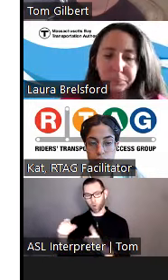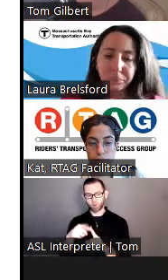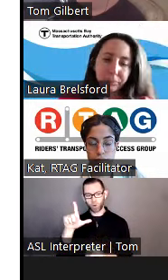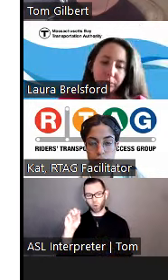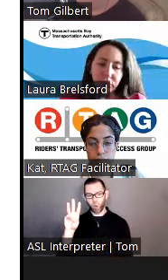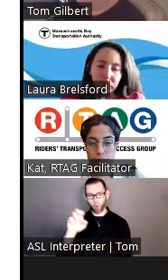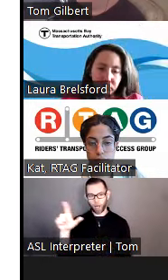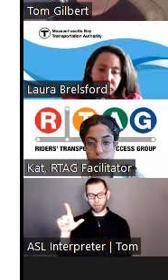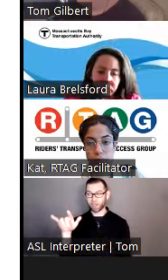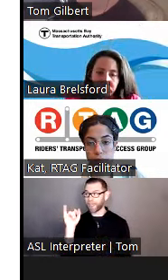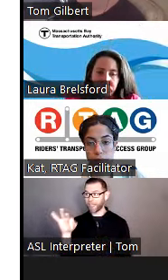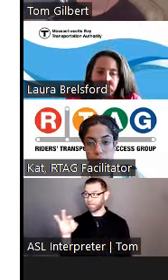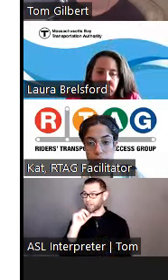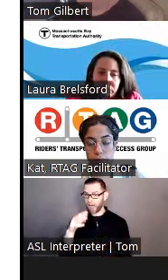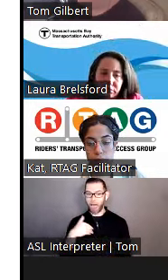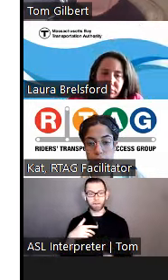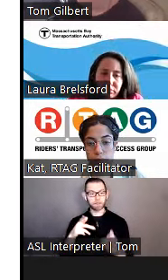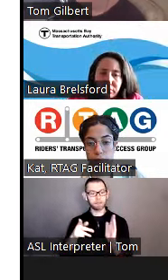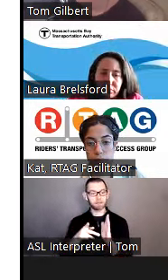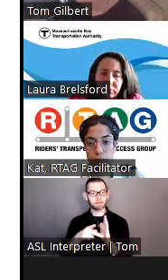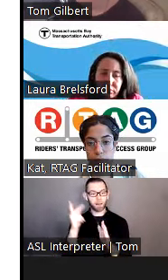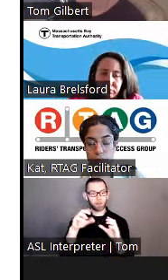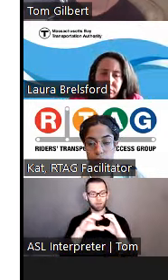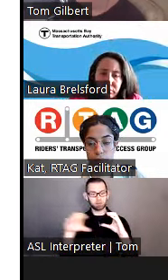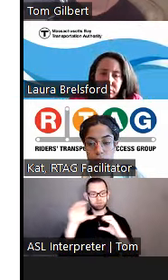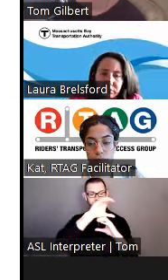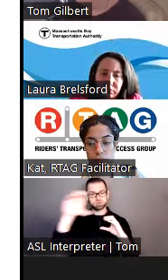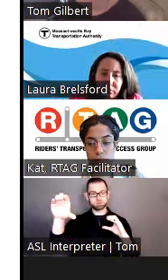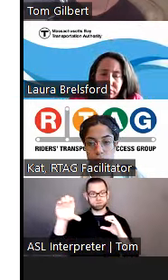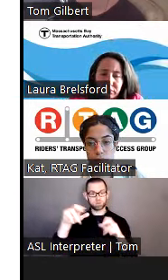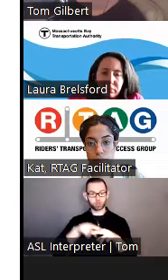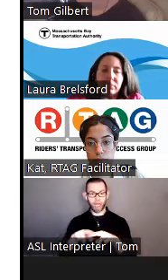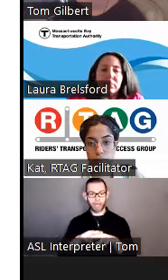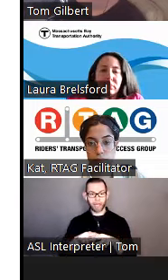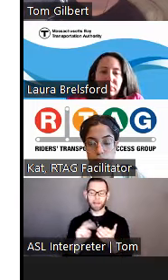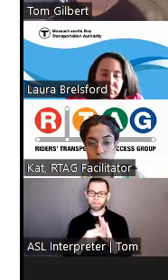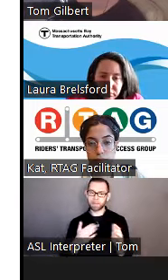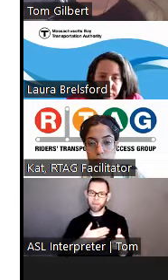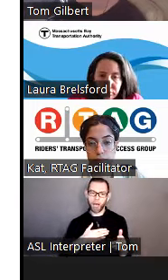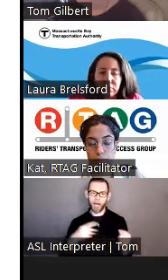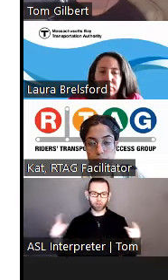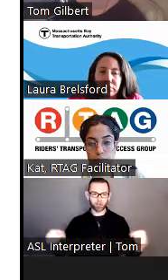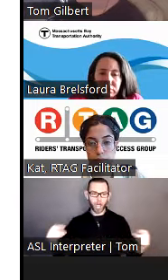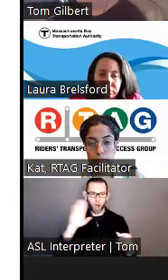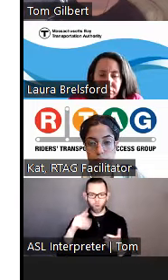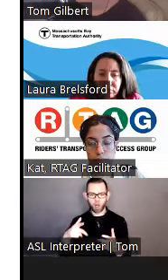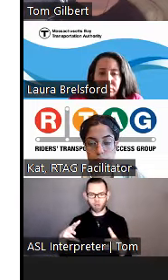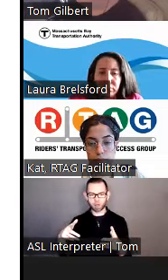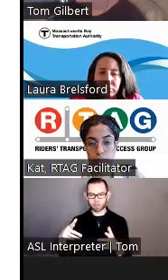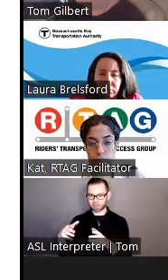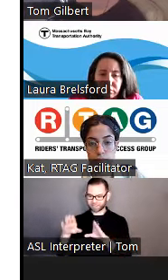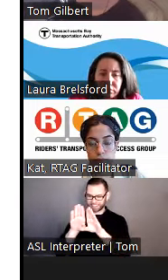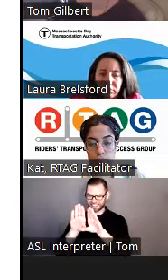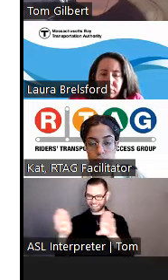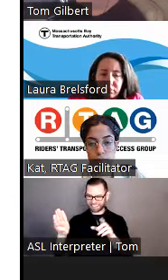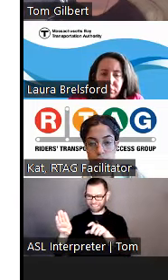most of the time my chair is getting beat up, and so are the door frames in your trains. There was one train I got in